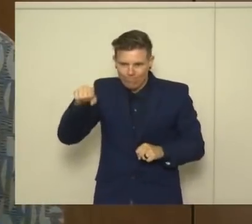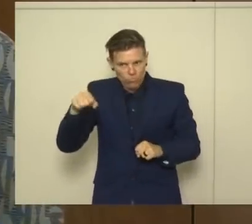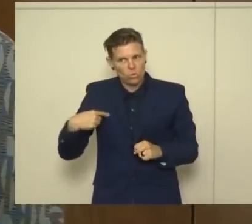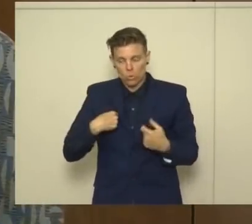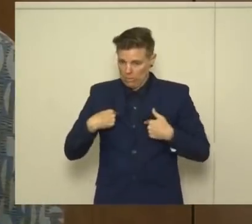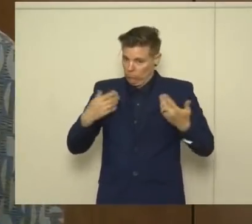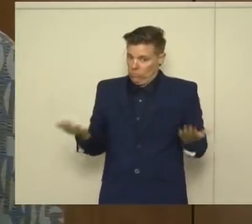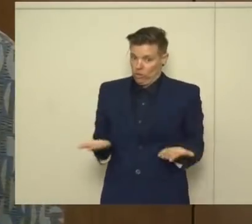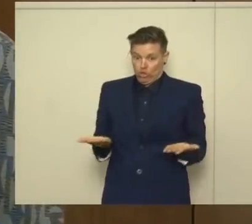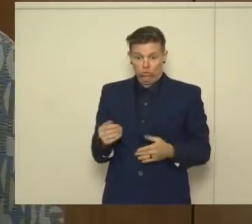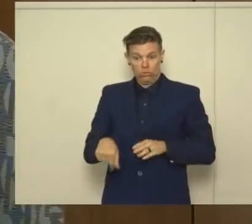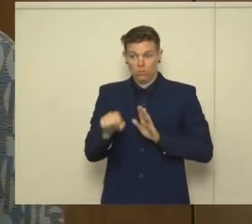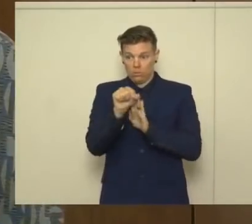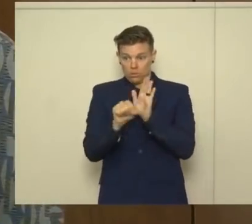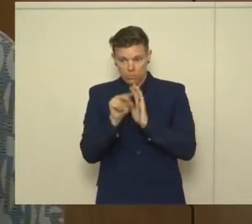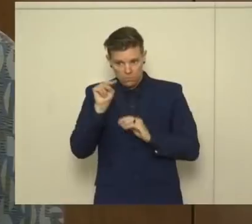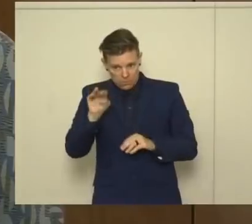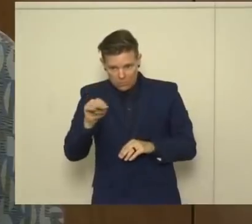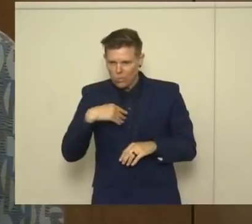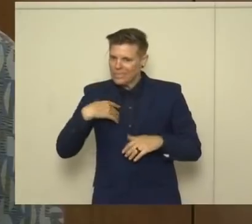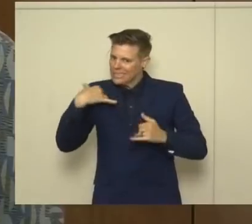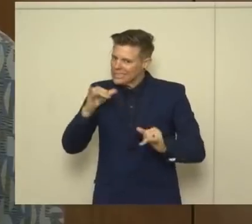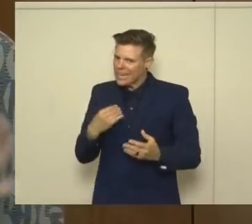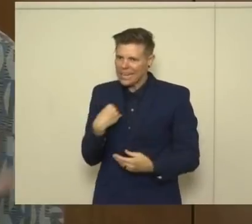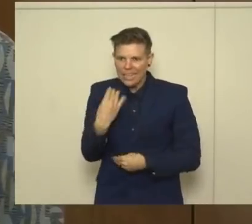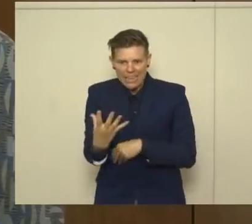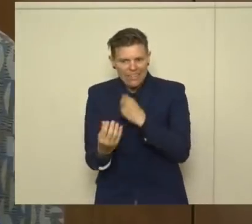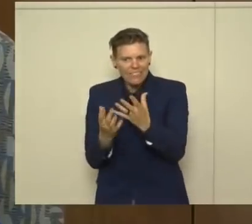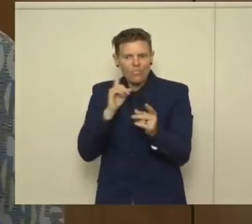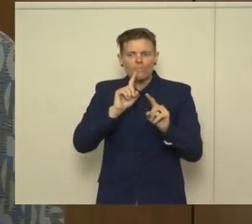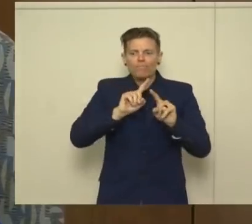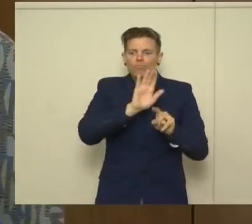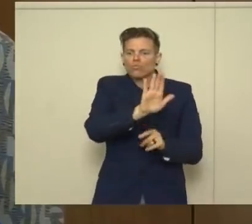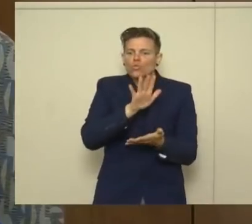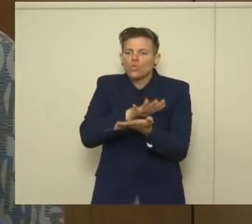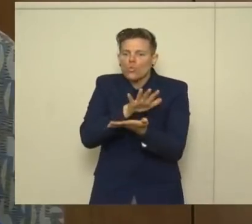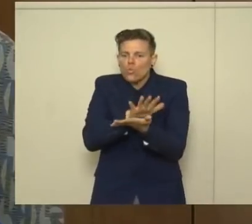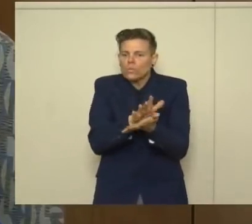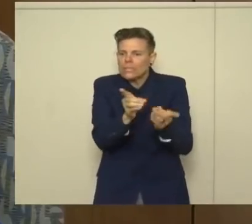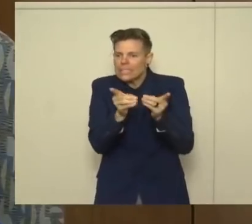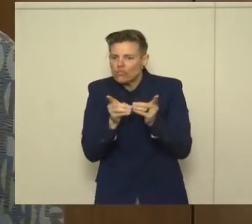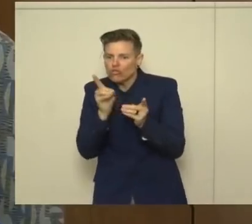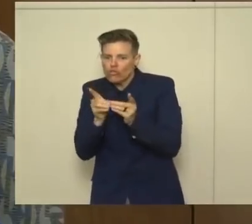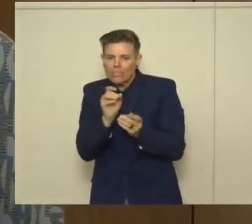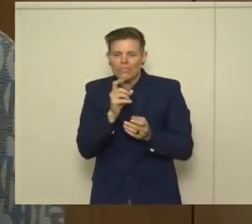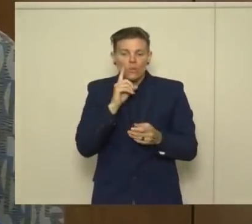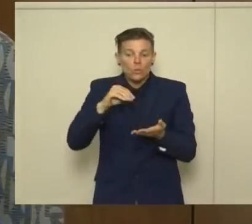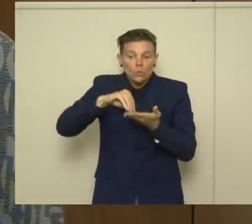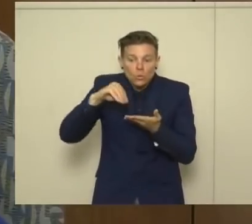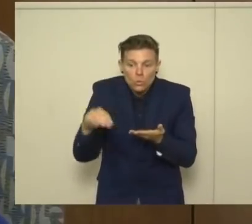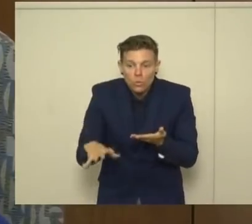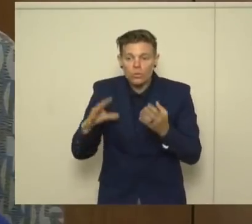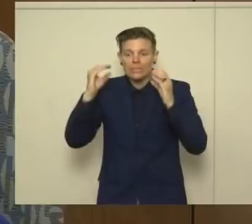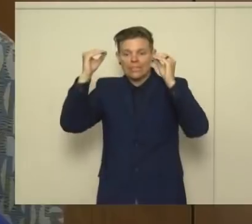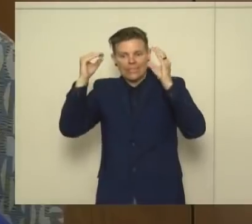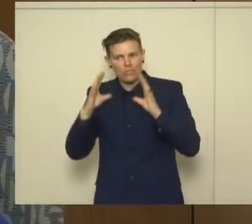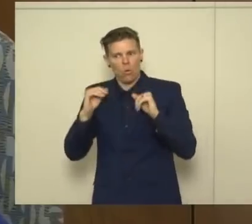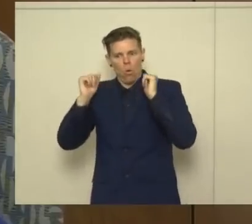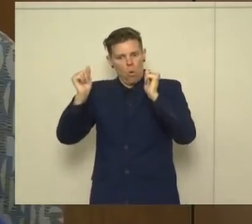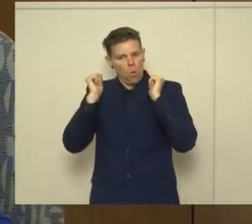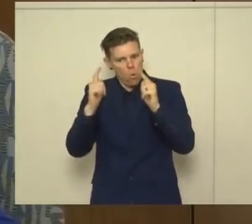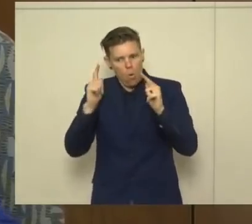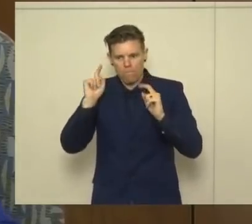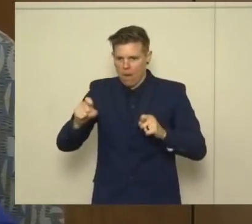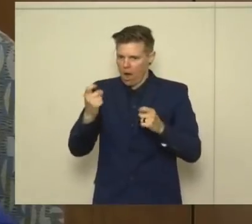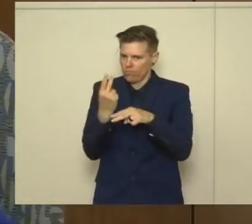to support districts to get what they need to make sure that students and educators are all protected to the highest